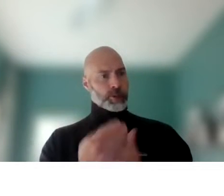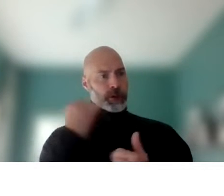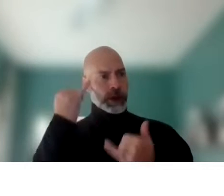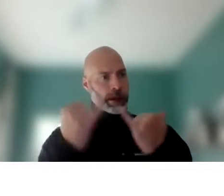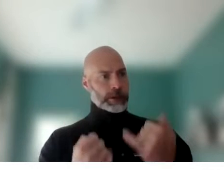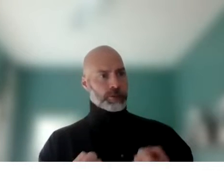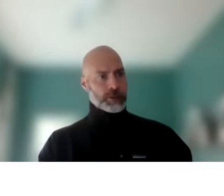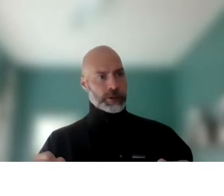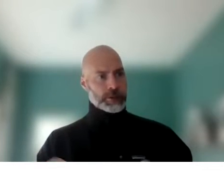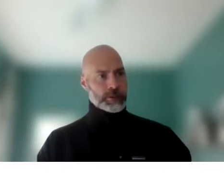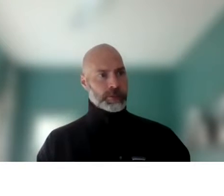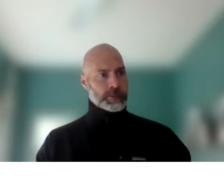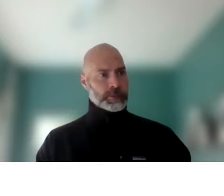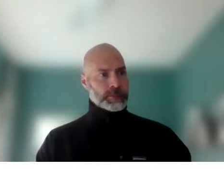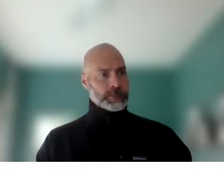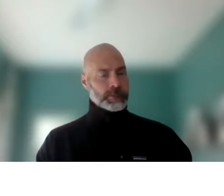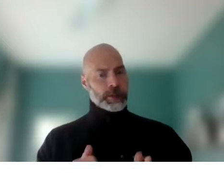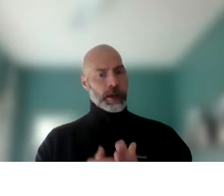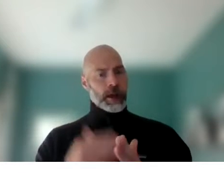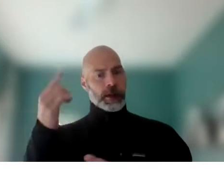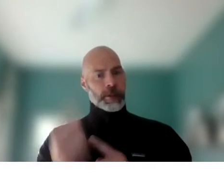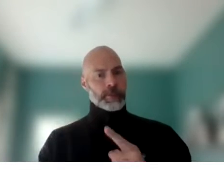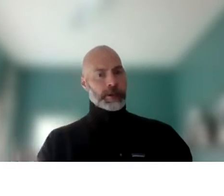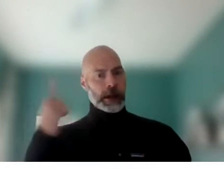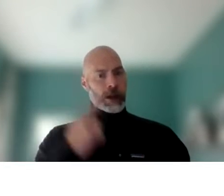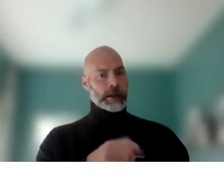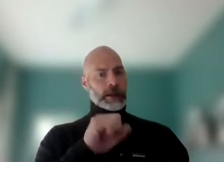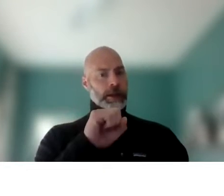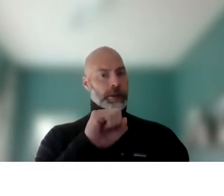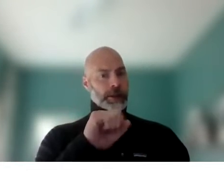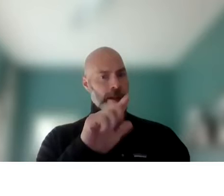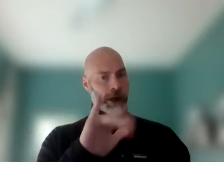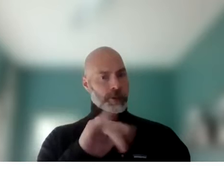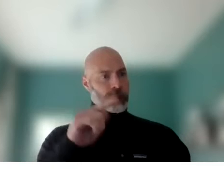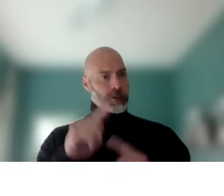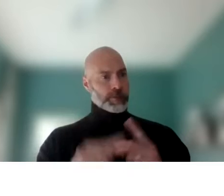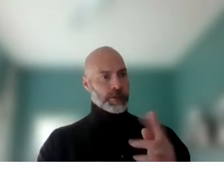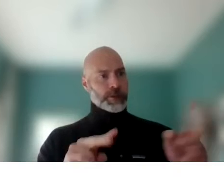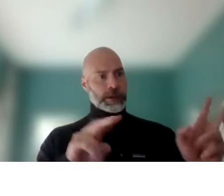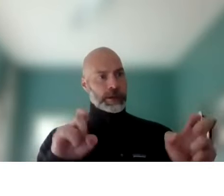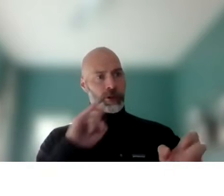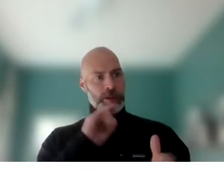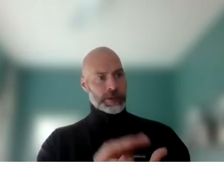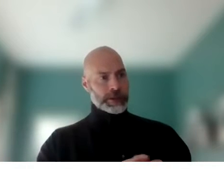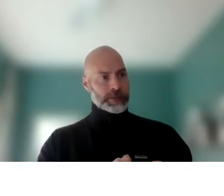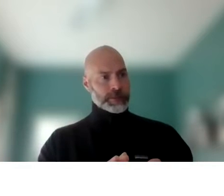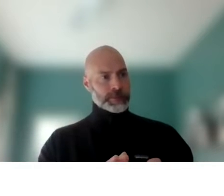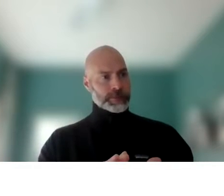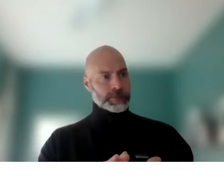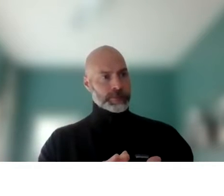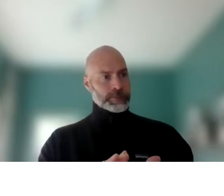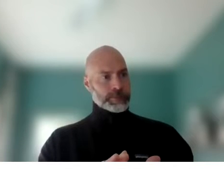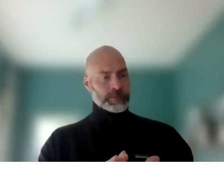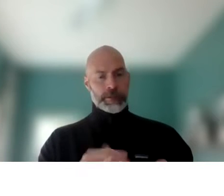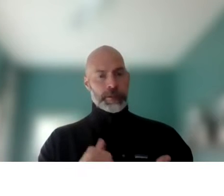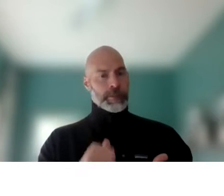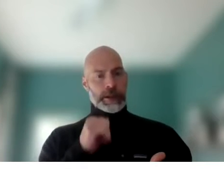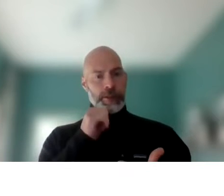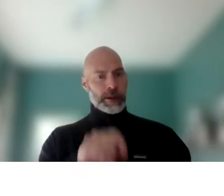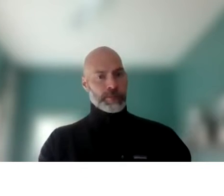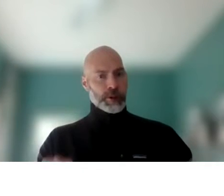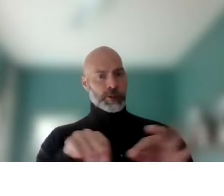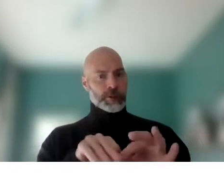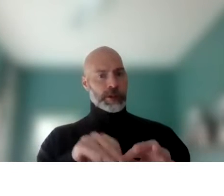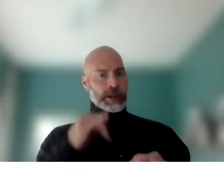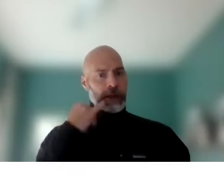They're willing to, be open to new ideas and strategies for communication. And at the end of the day, it was a